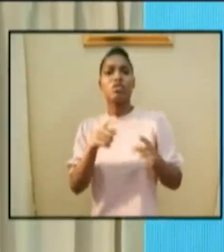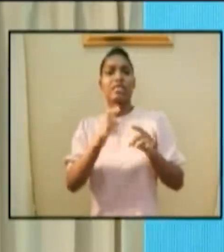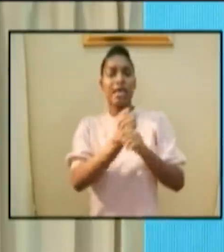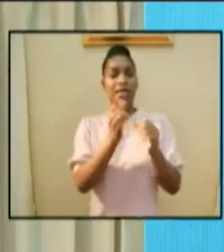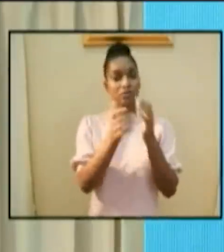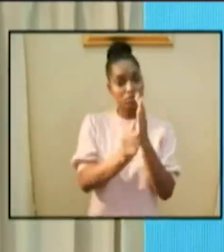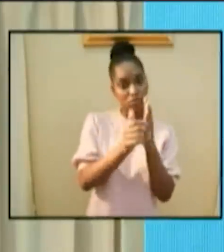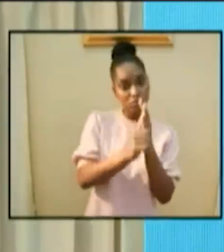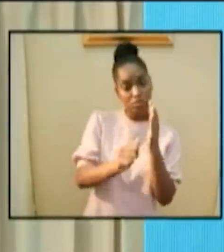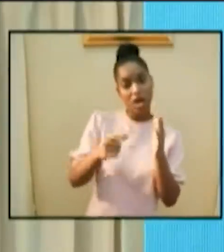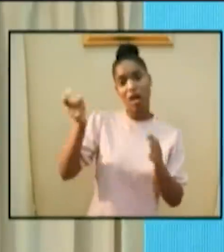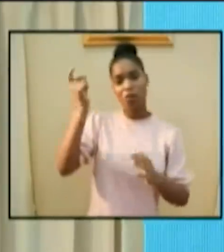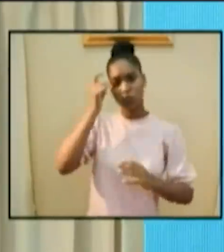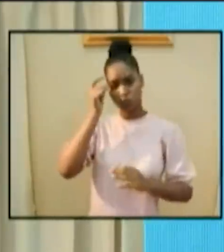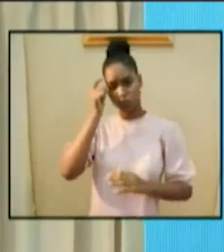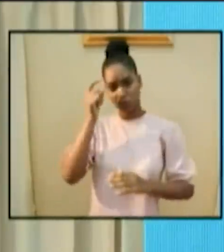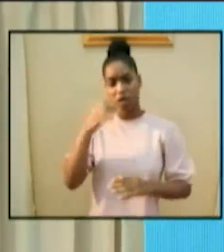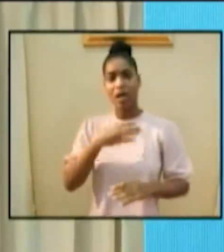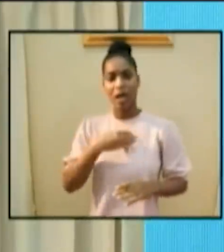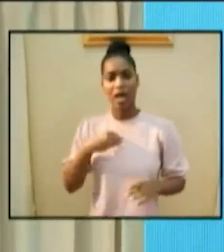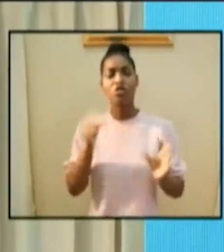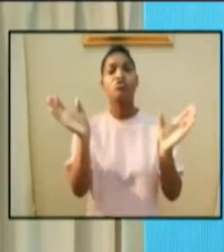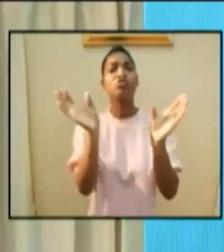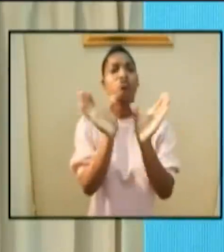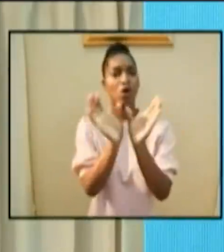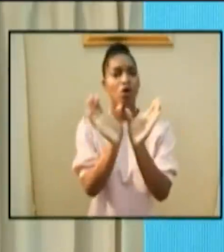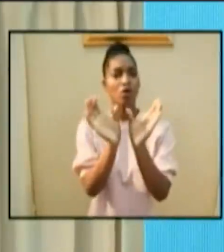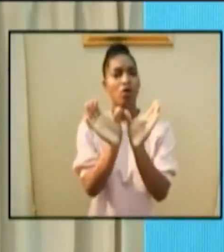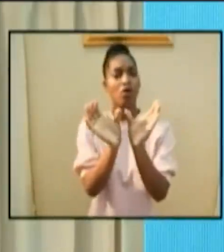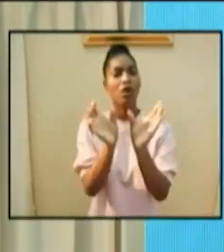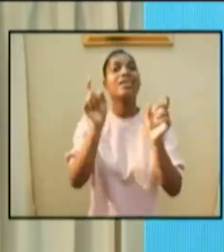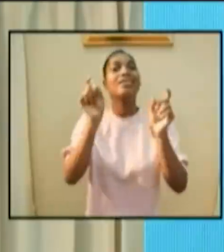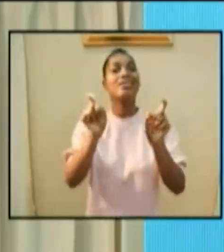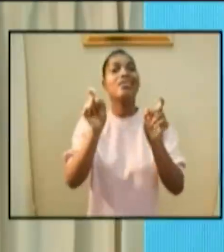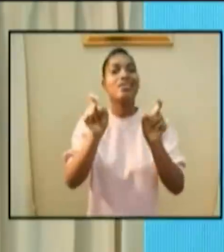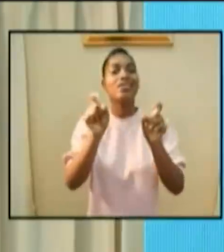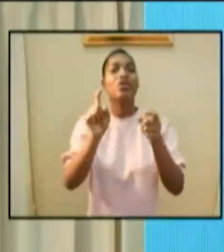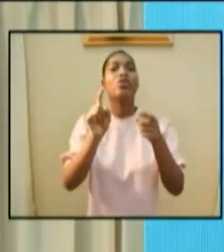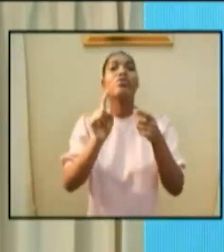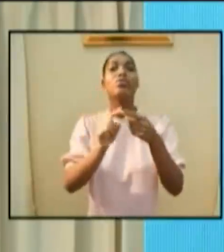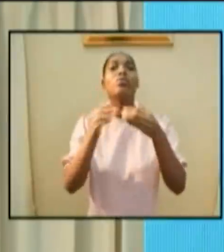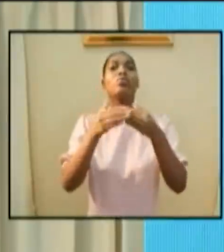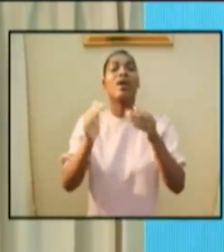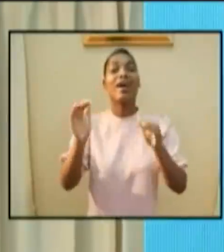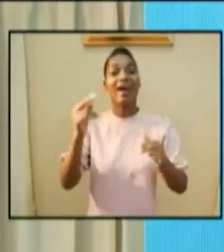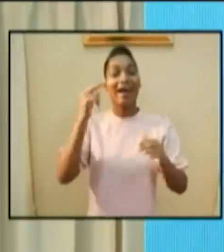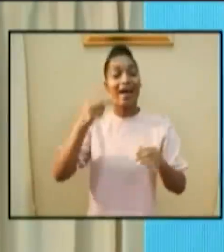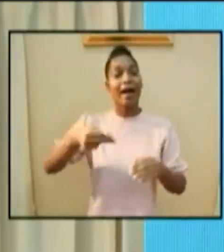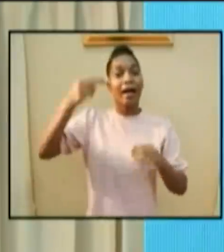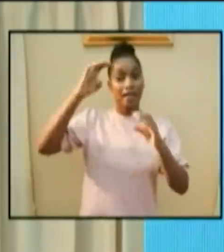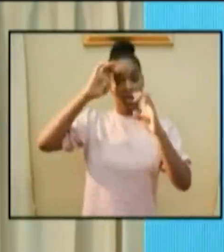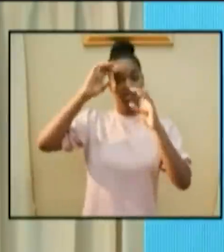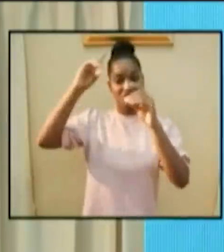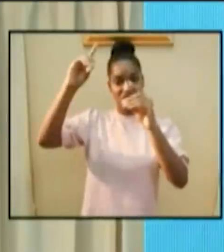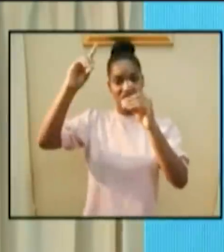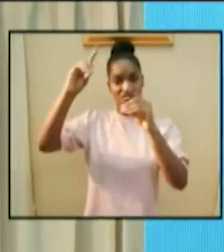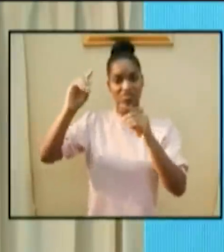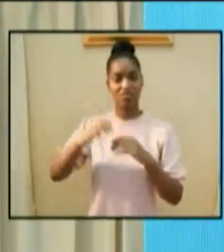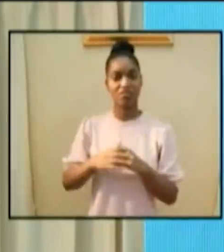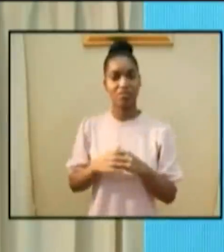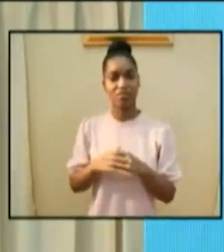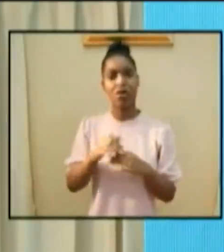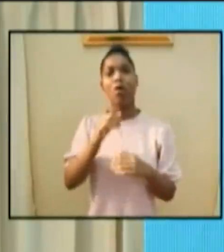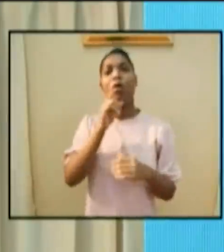skills, competences, and certification needed to pursue higher education or